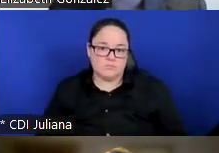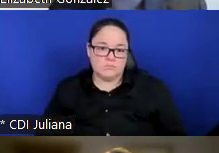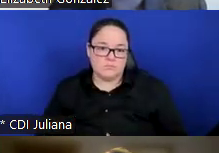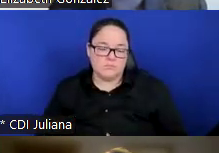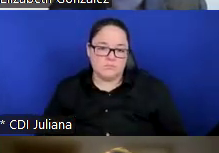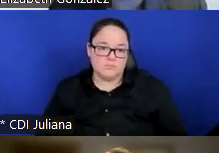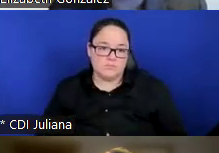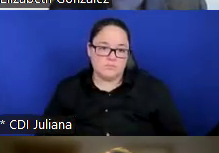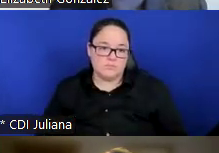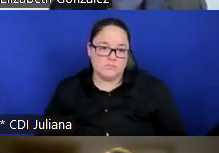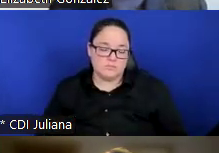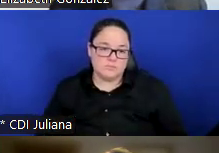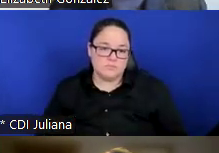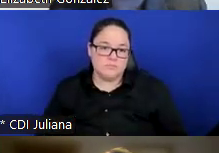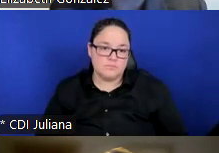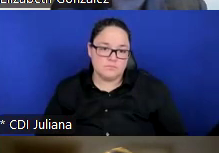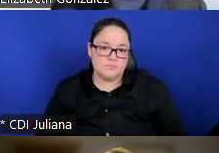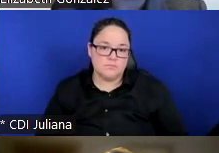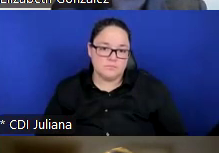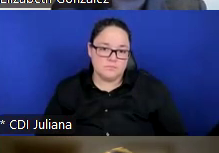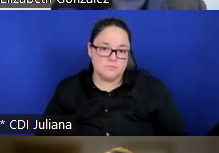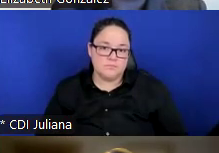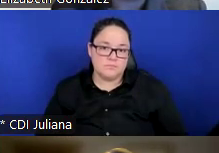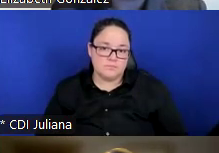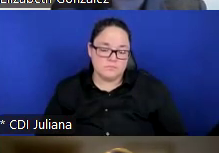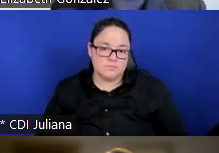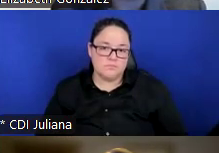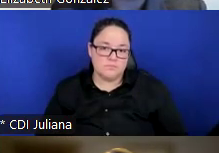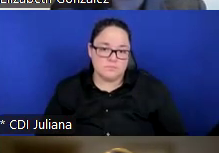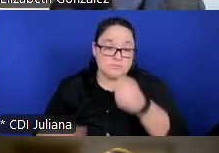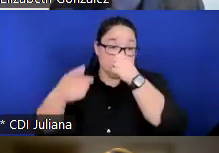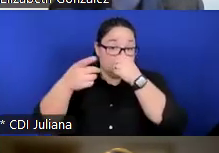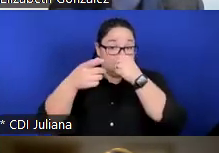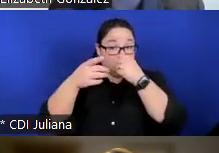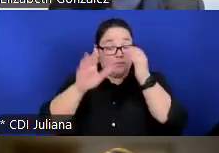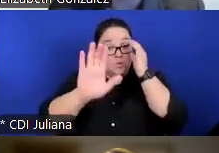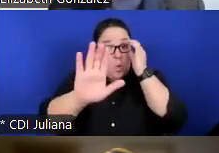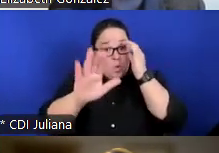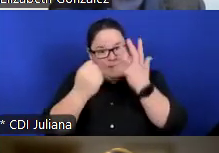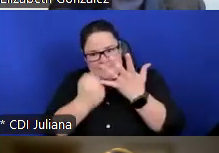What you should be worrying about right now is